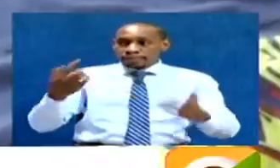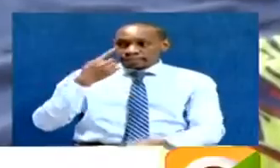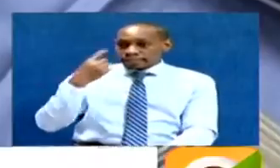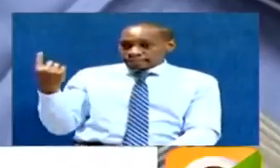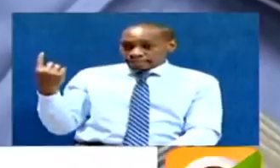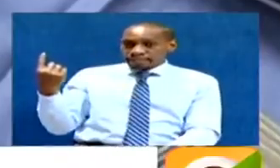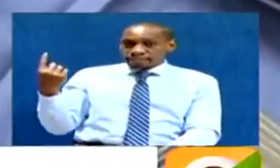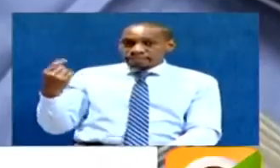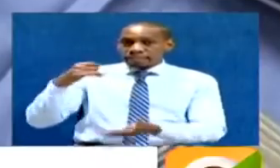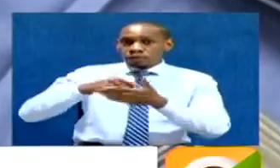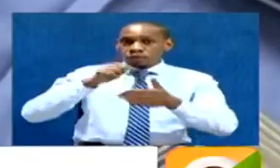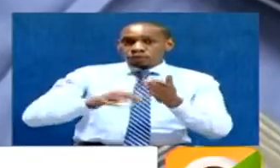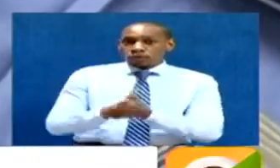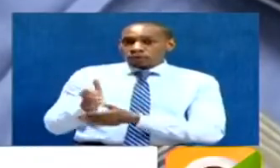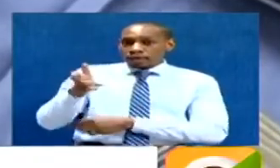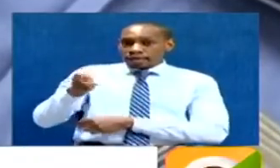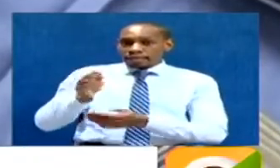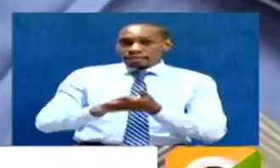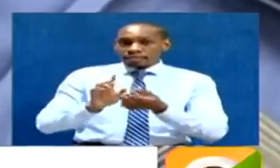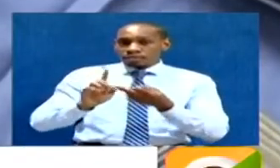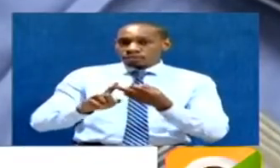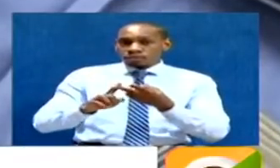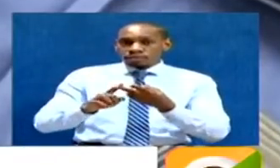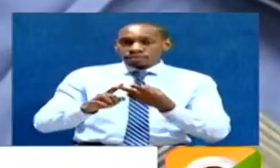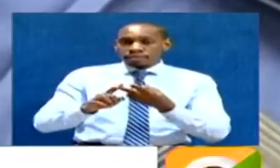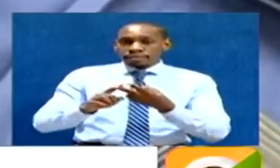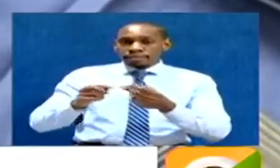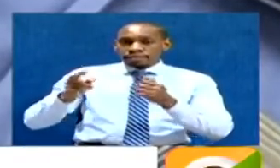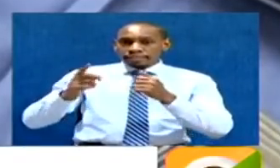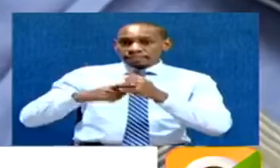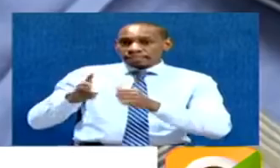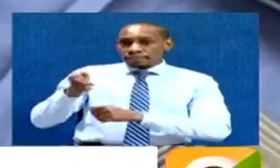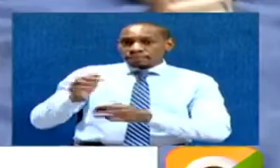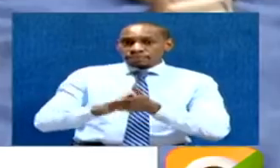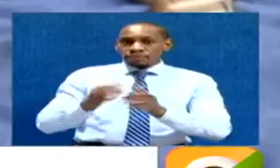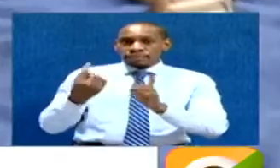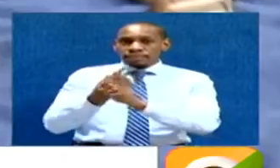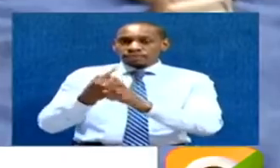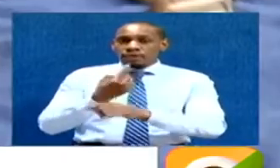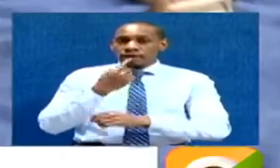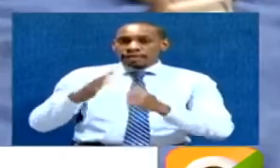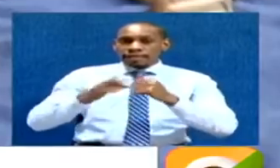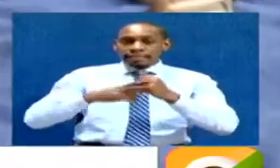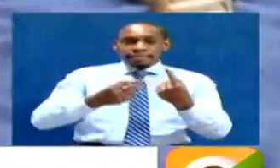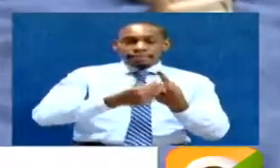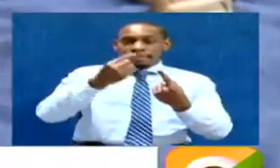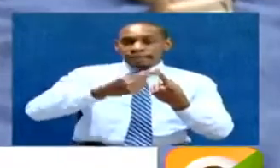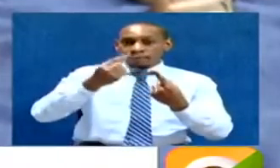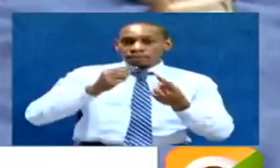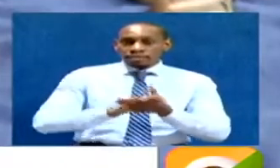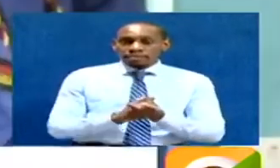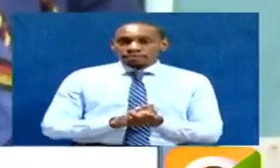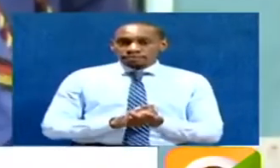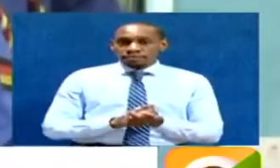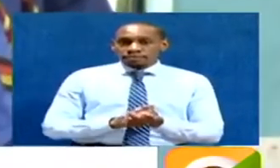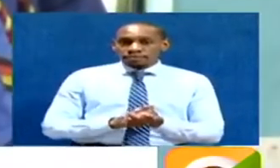of weapons that include a rifle, a revolver and 6 pistols together with 197 rounds of